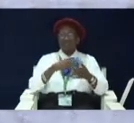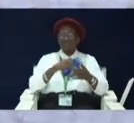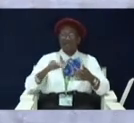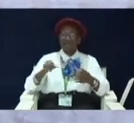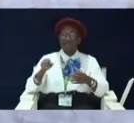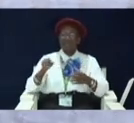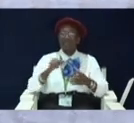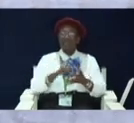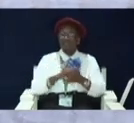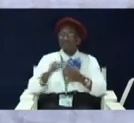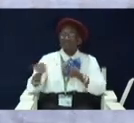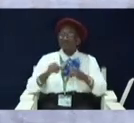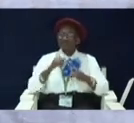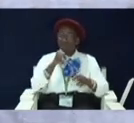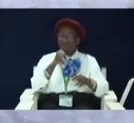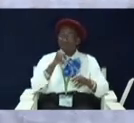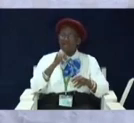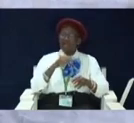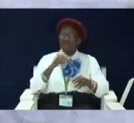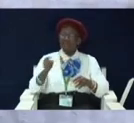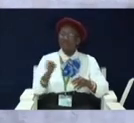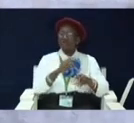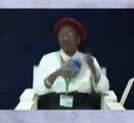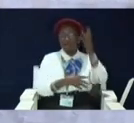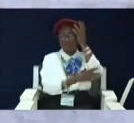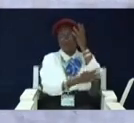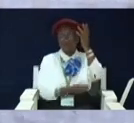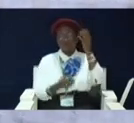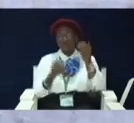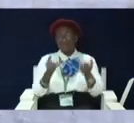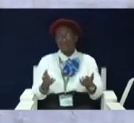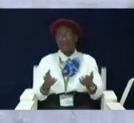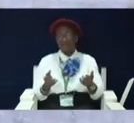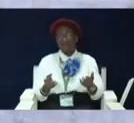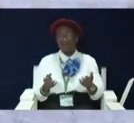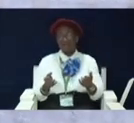poor, or at least can see rich